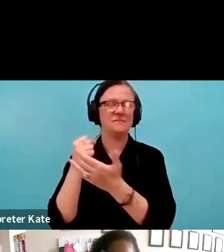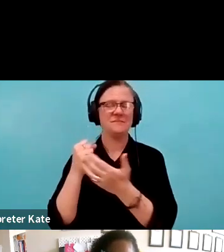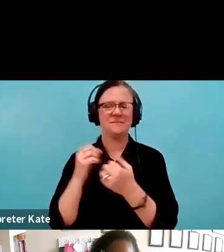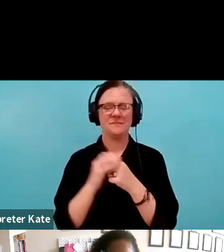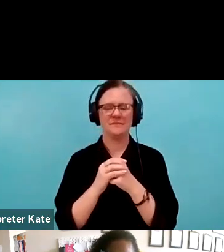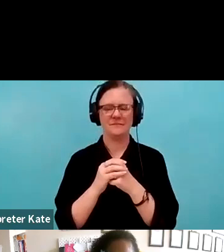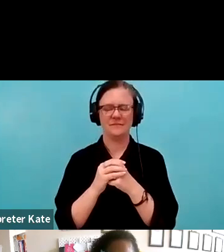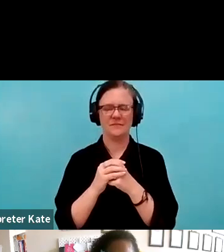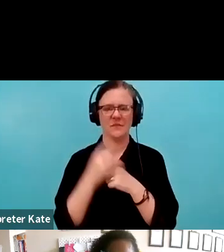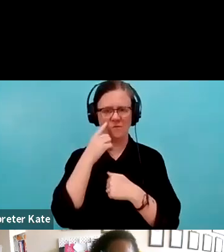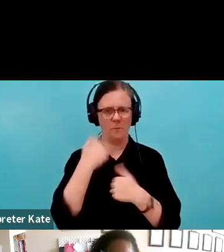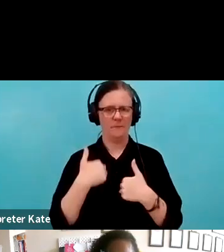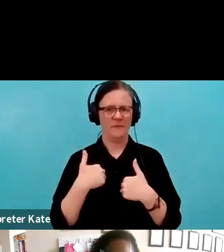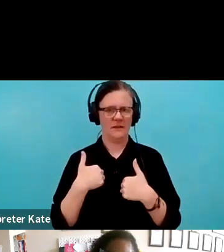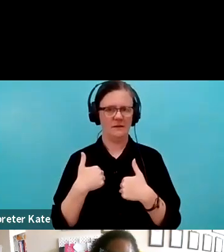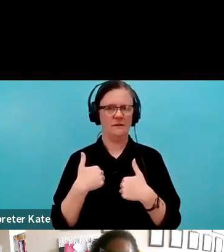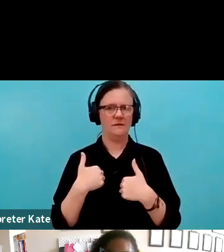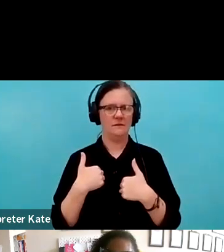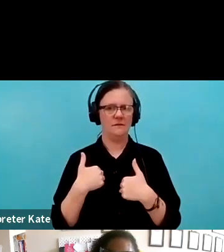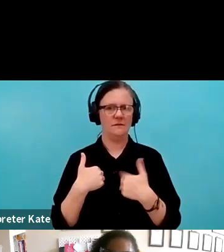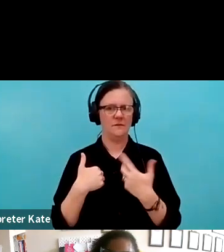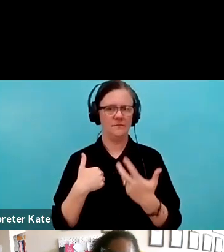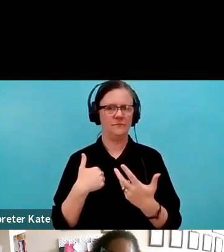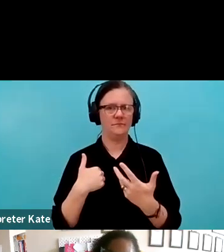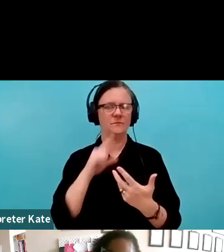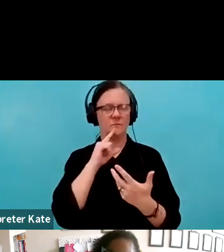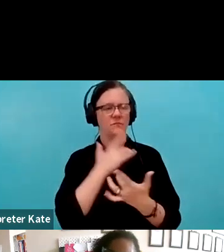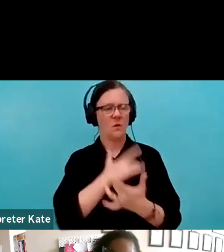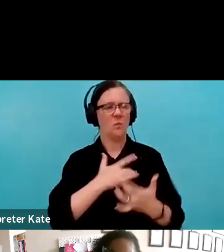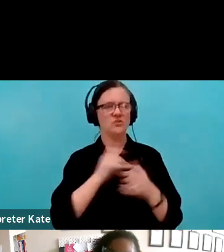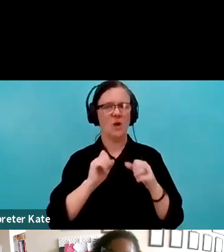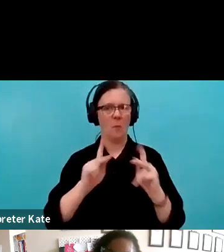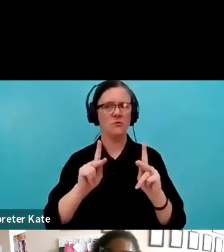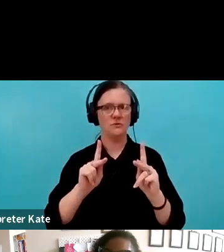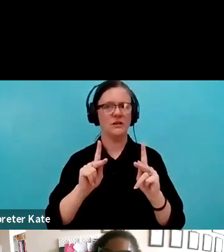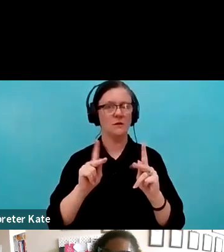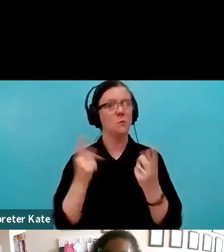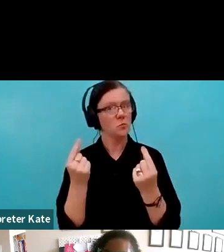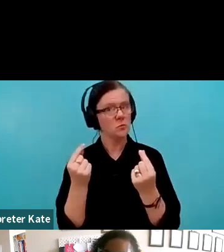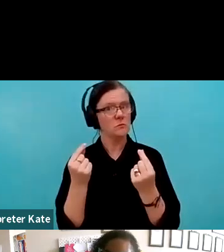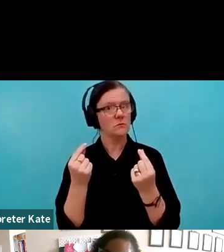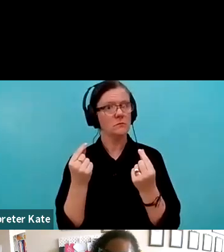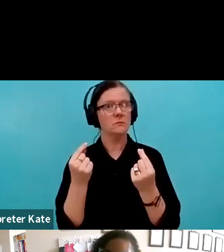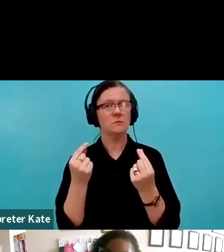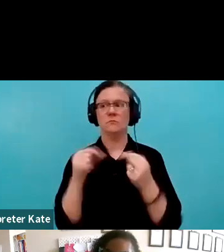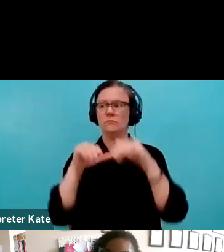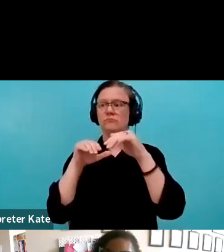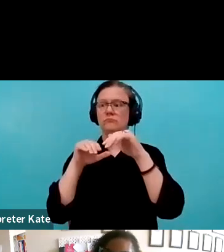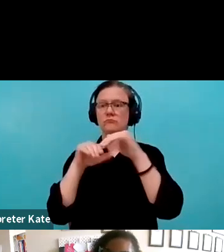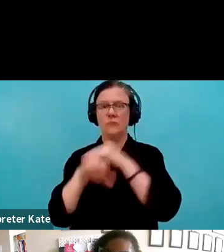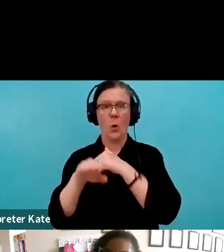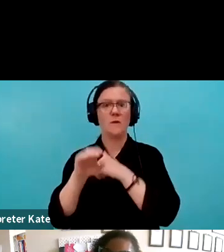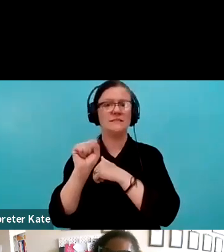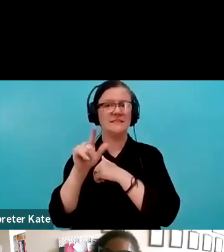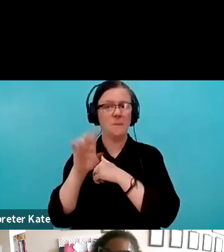things that for me personally that I appreciate the opportunity to do is to be in spaces and